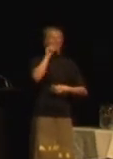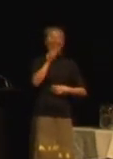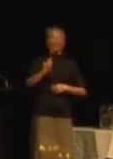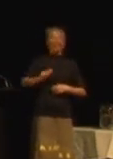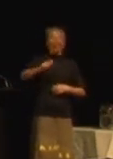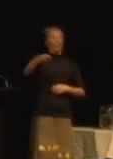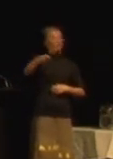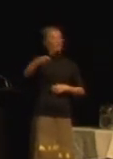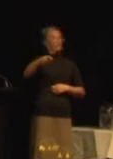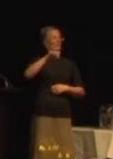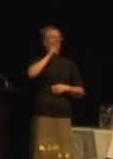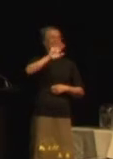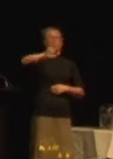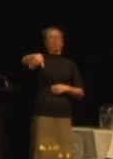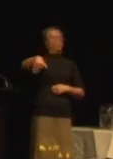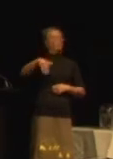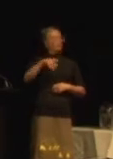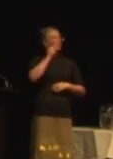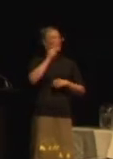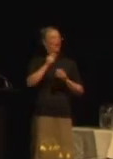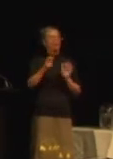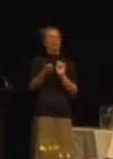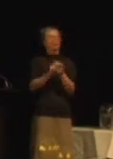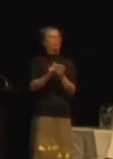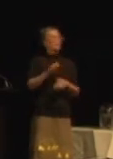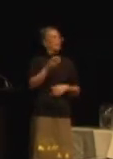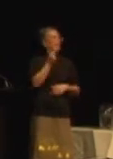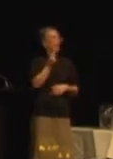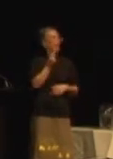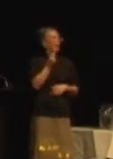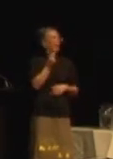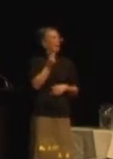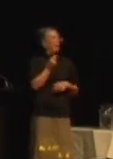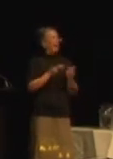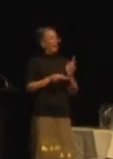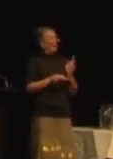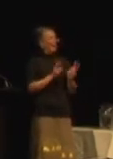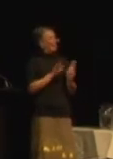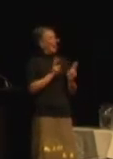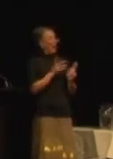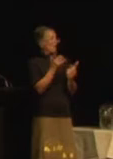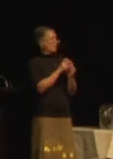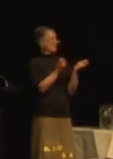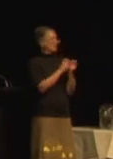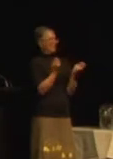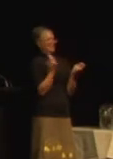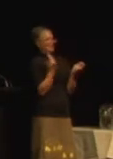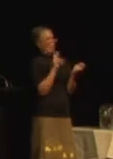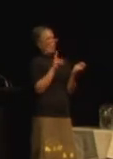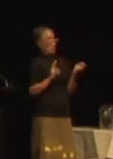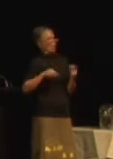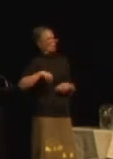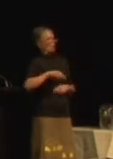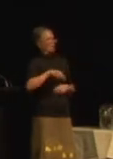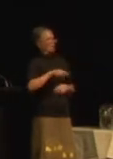or anyone's website with the twitch of an algorithm. As Duncan Grieve, editor of The Spinoff, wrote in August of this year, after a